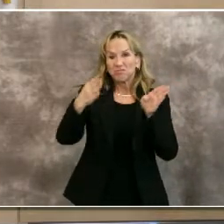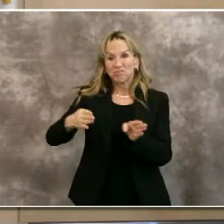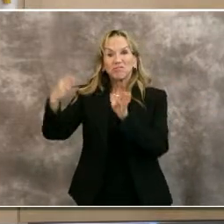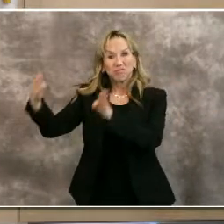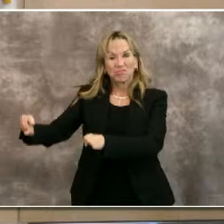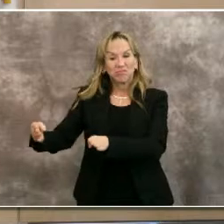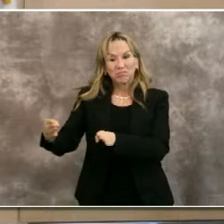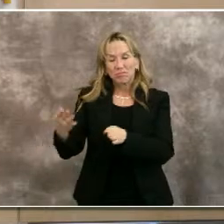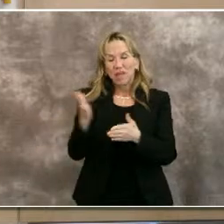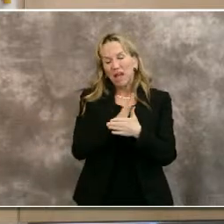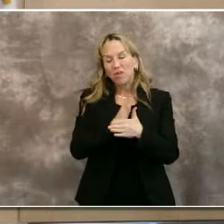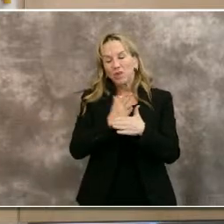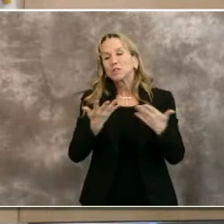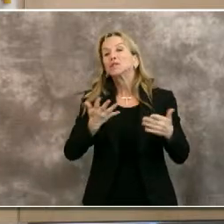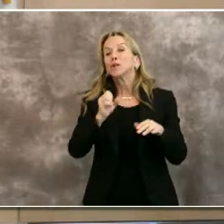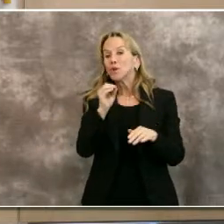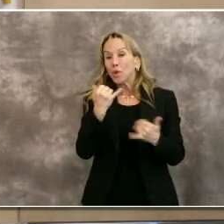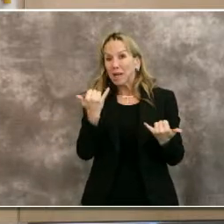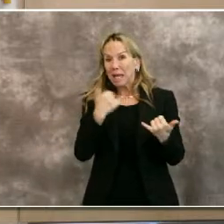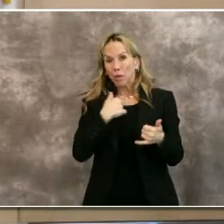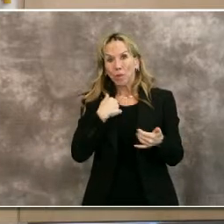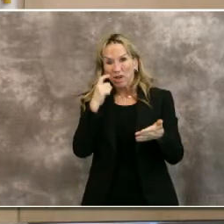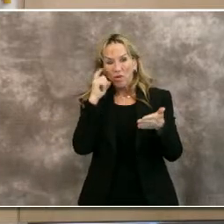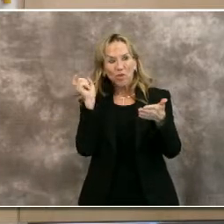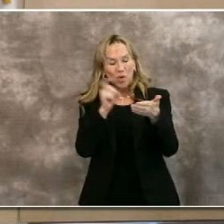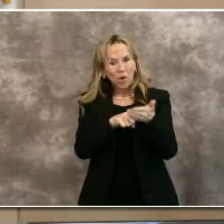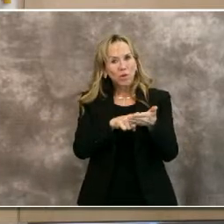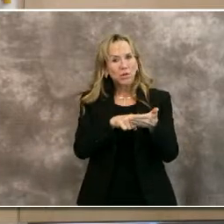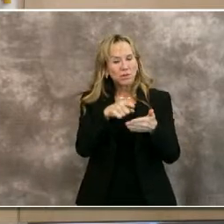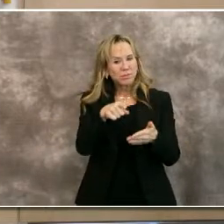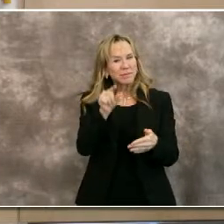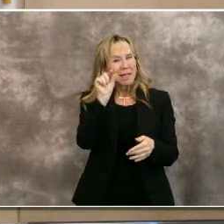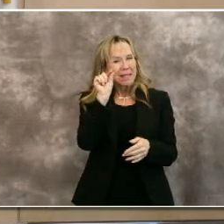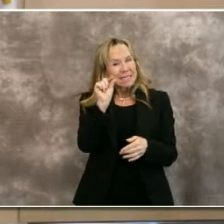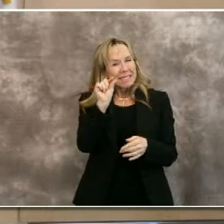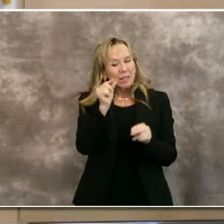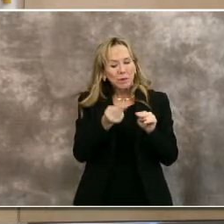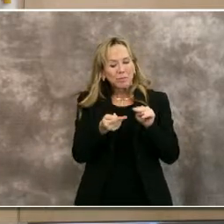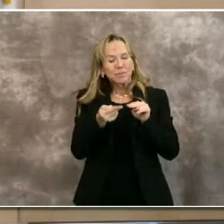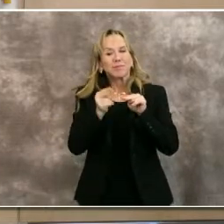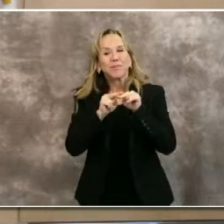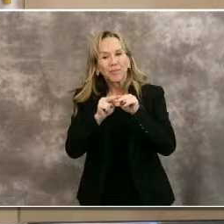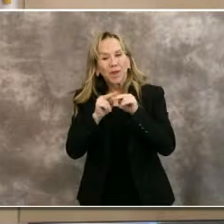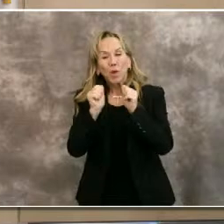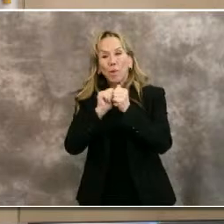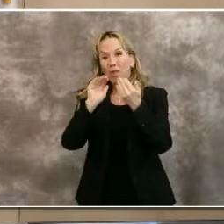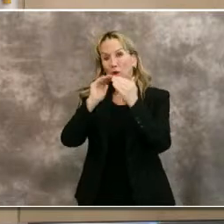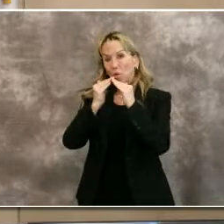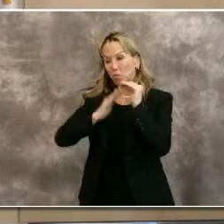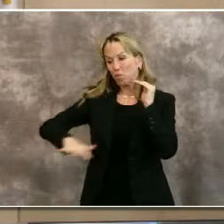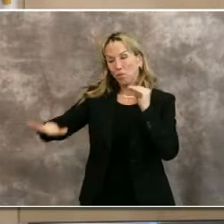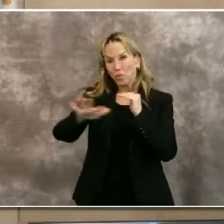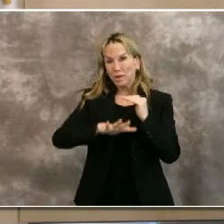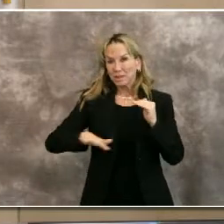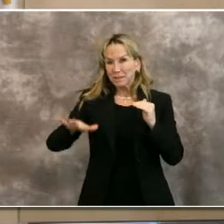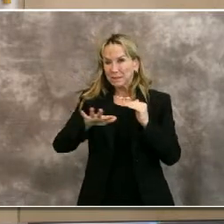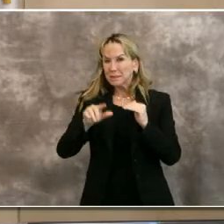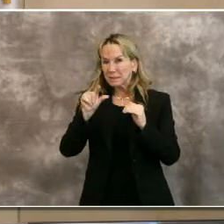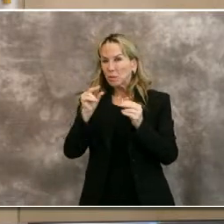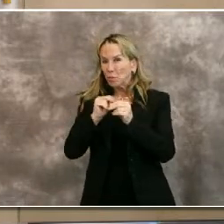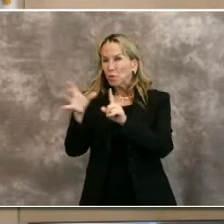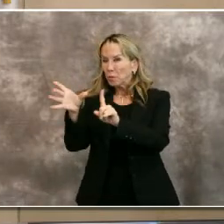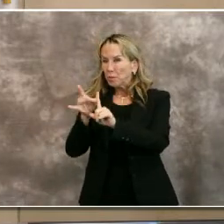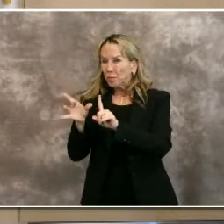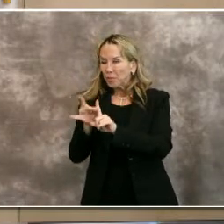average. We are seeing a bit of an uptick in community settings, so that's